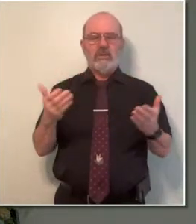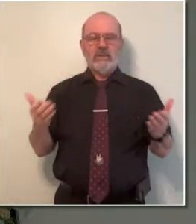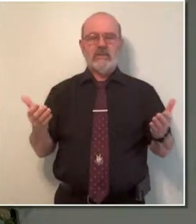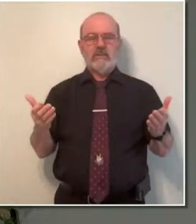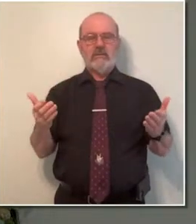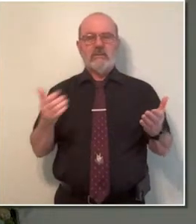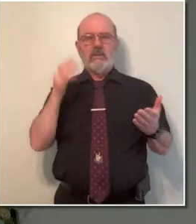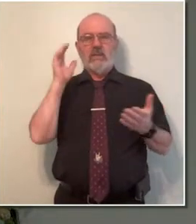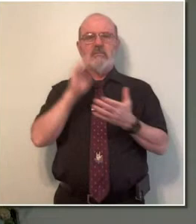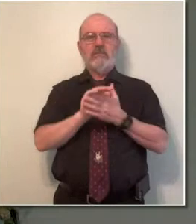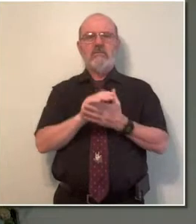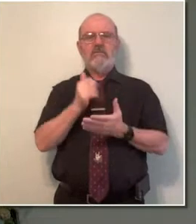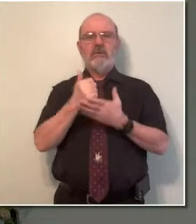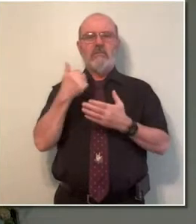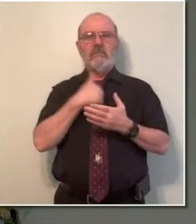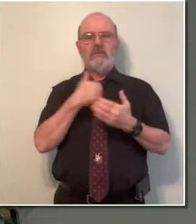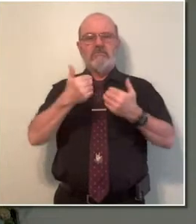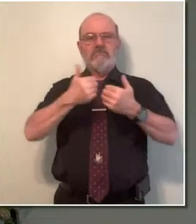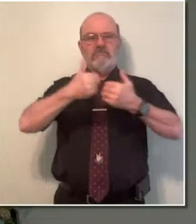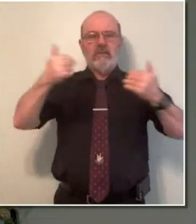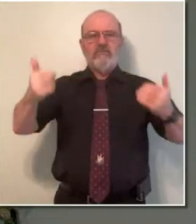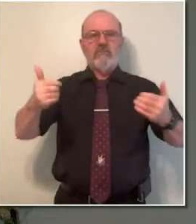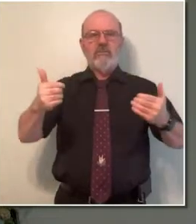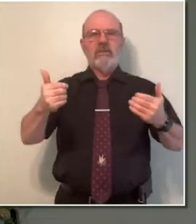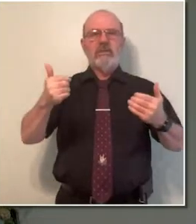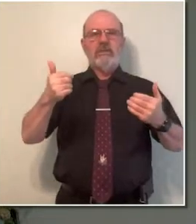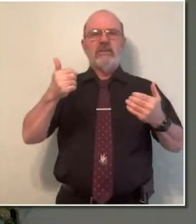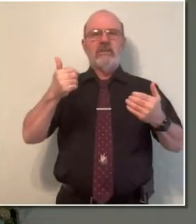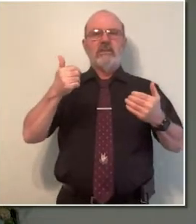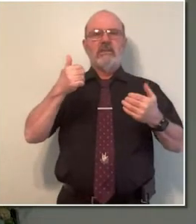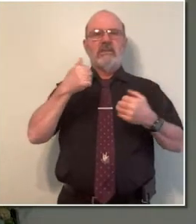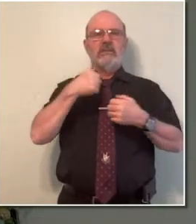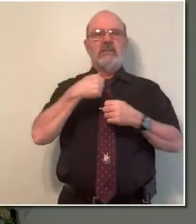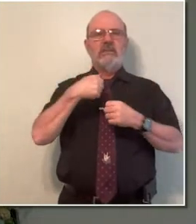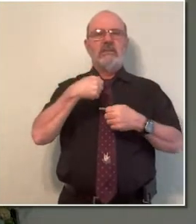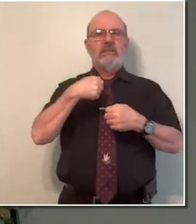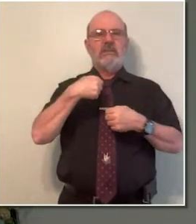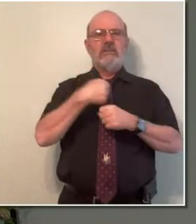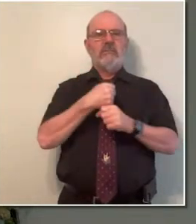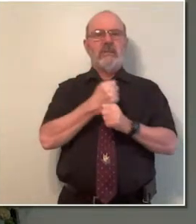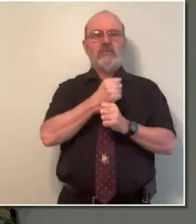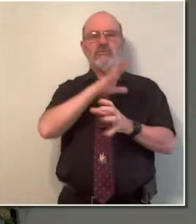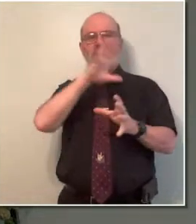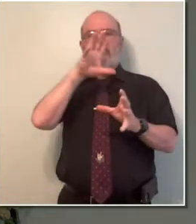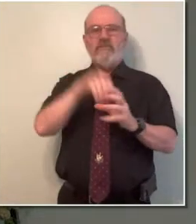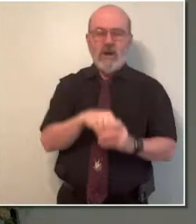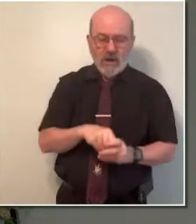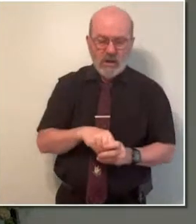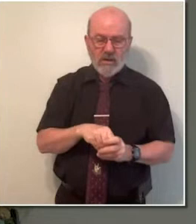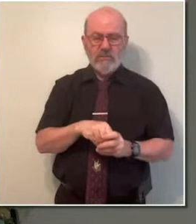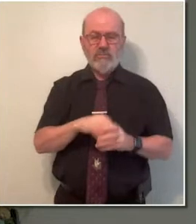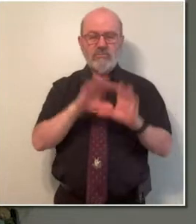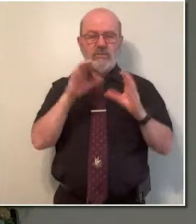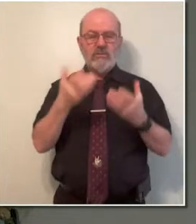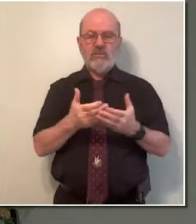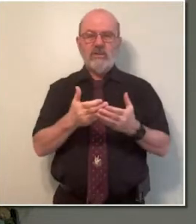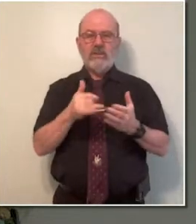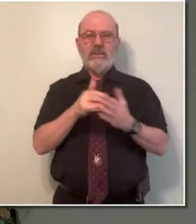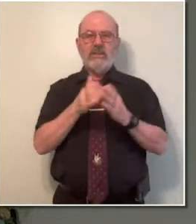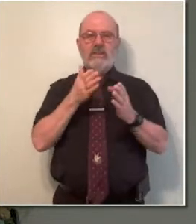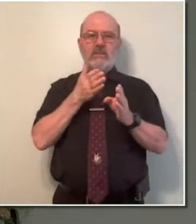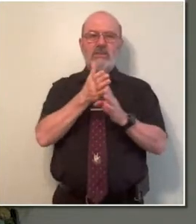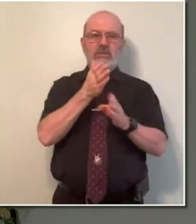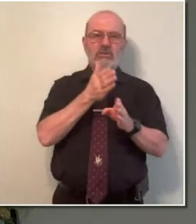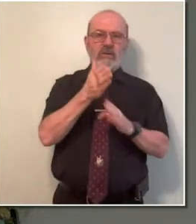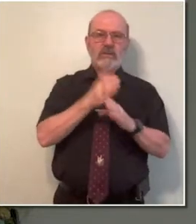it's meant to help us avoid driving our roots too deeply into the things of the world. You know, that is the direction that North